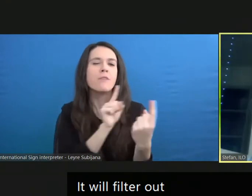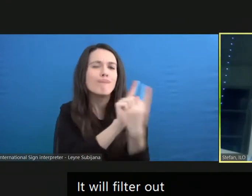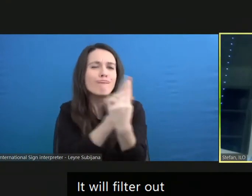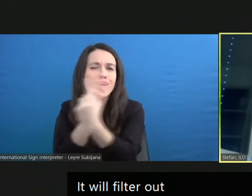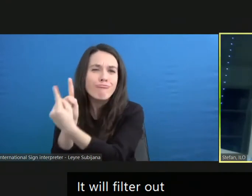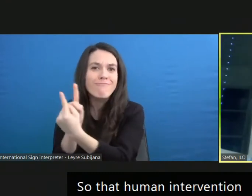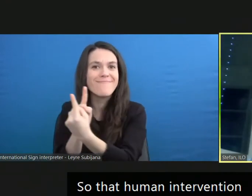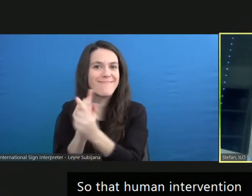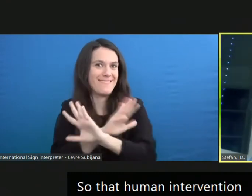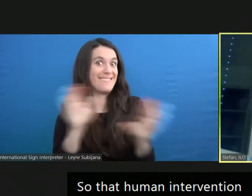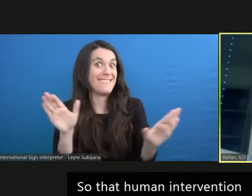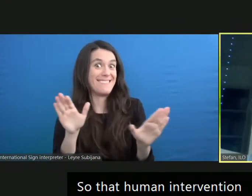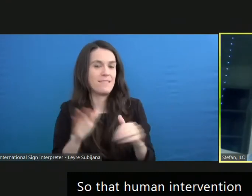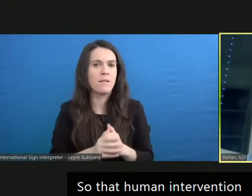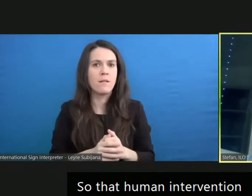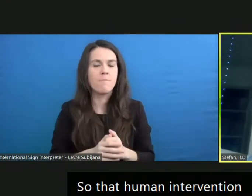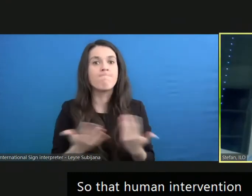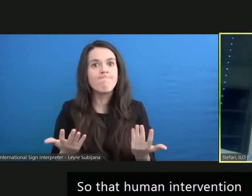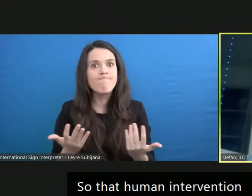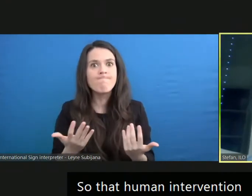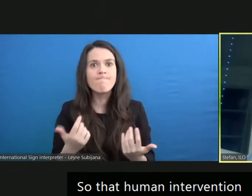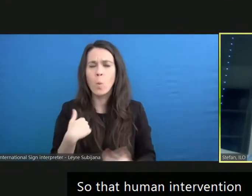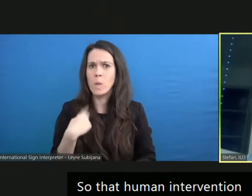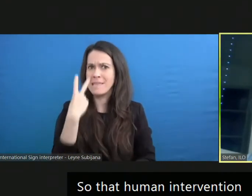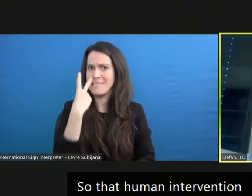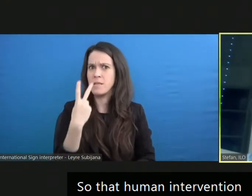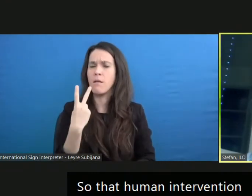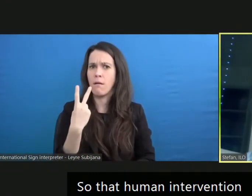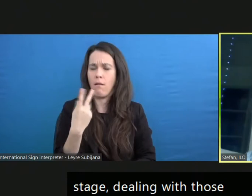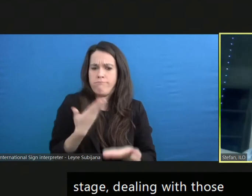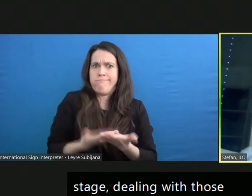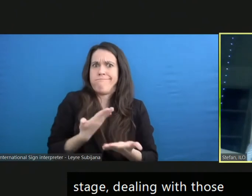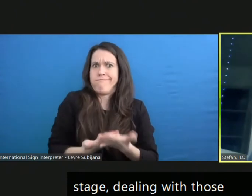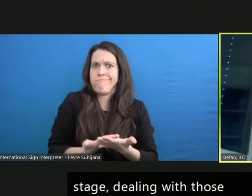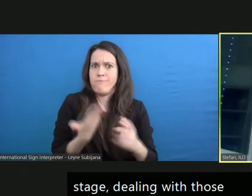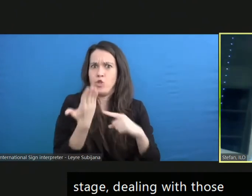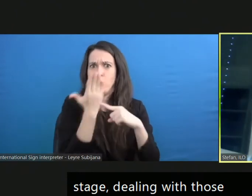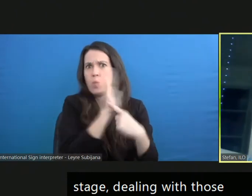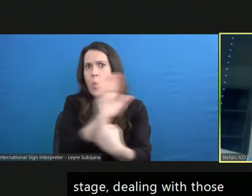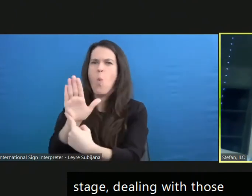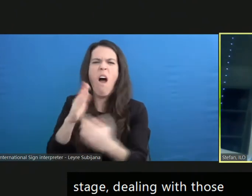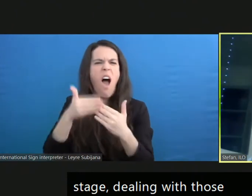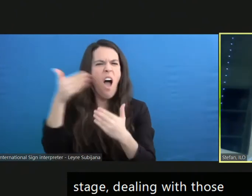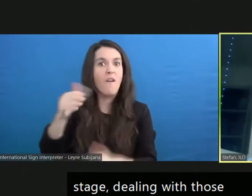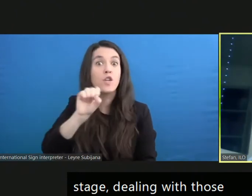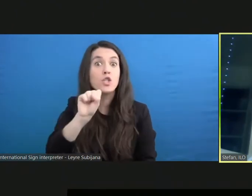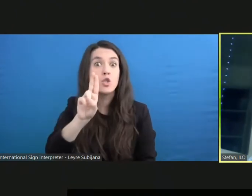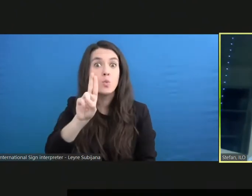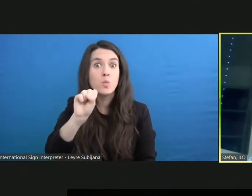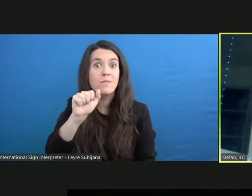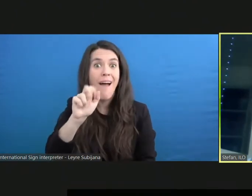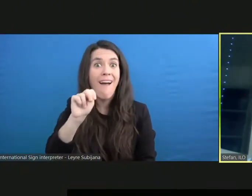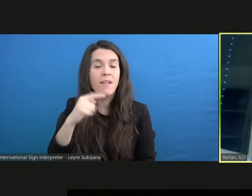first tests. Now, evidence shows, and Susan will highlight that